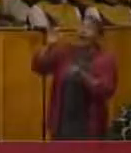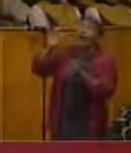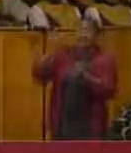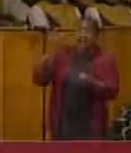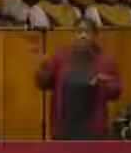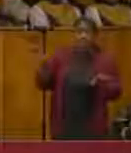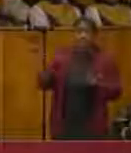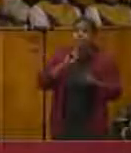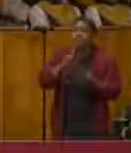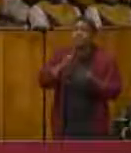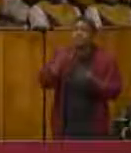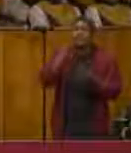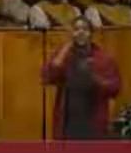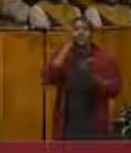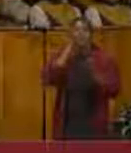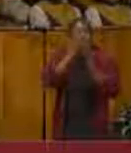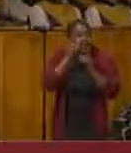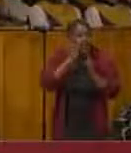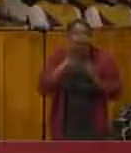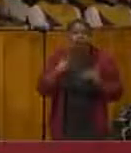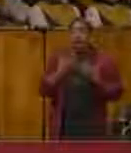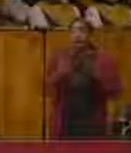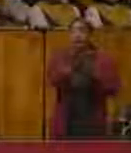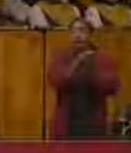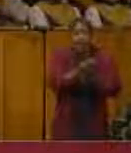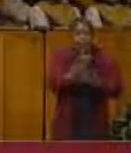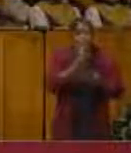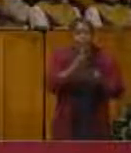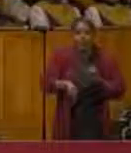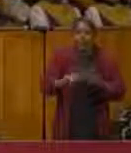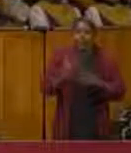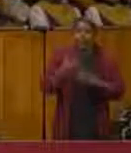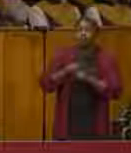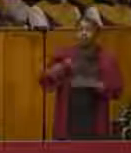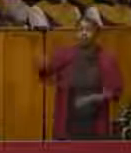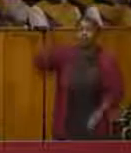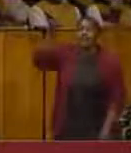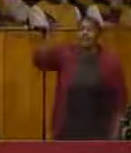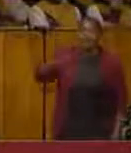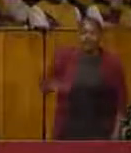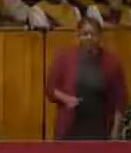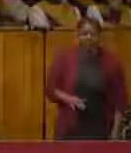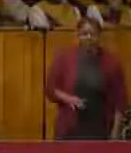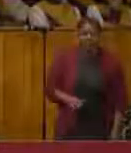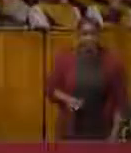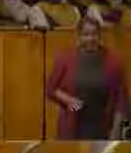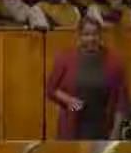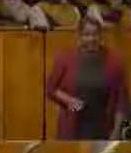it's a shame to have so much money that you can't trust God.